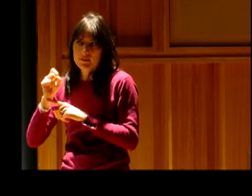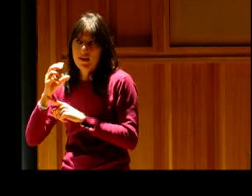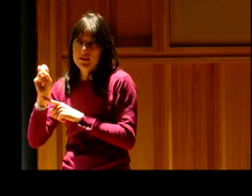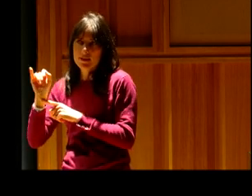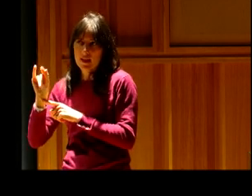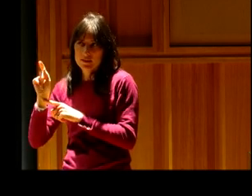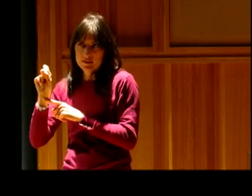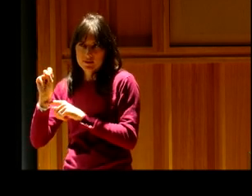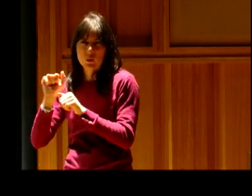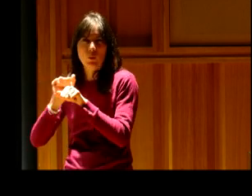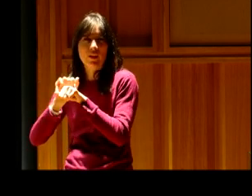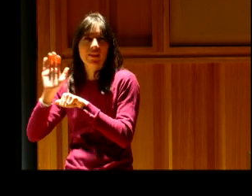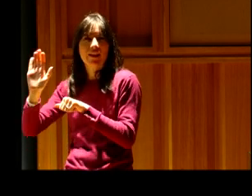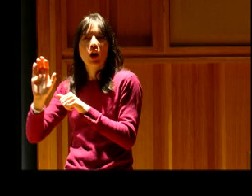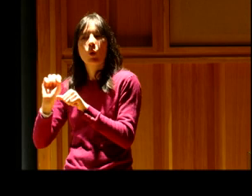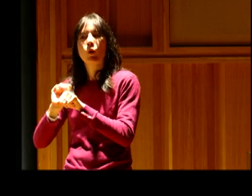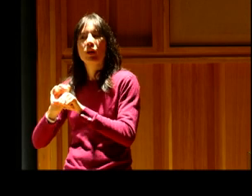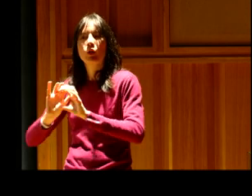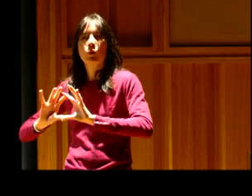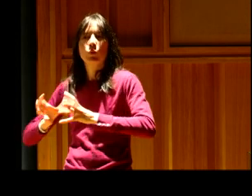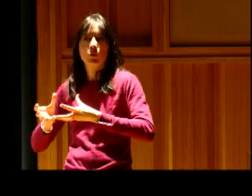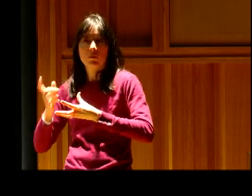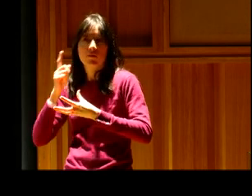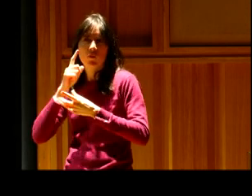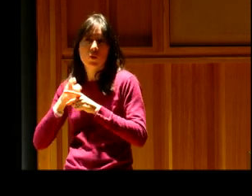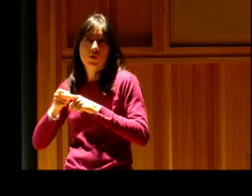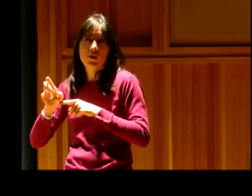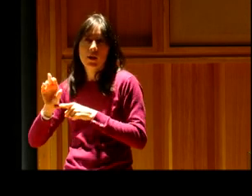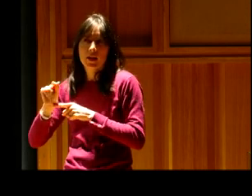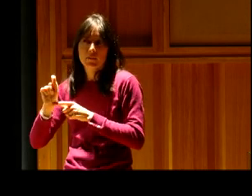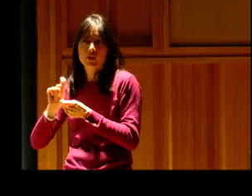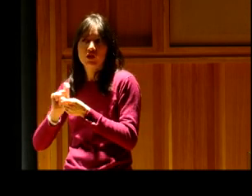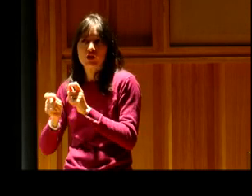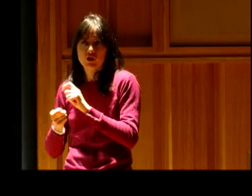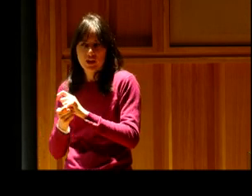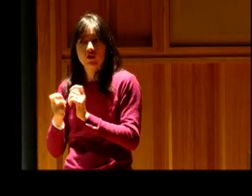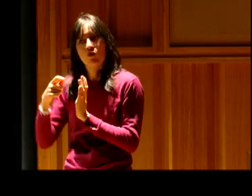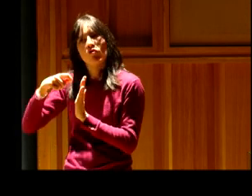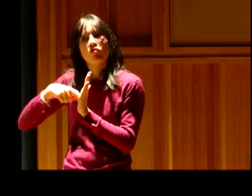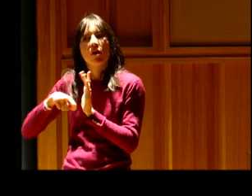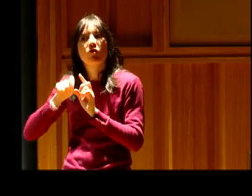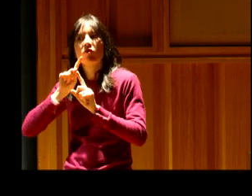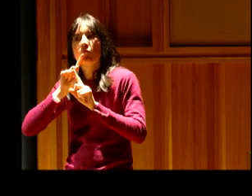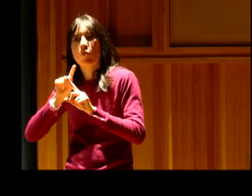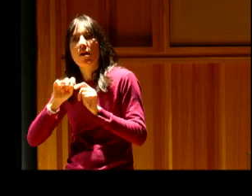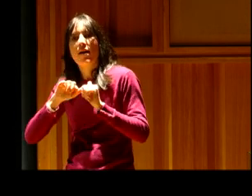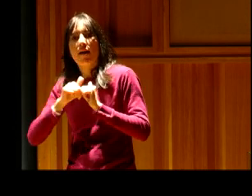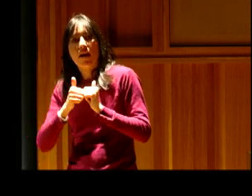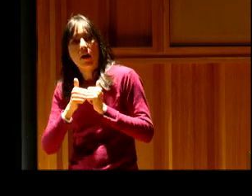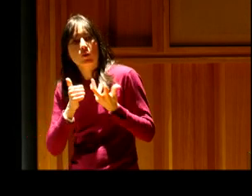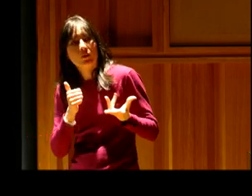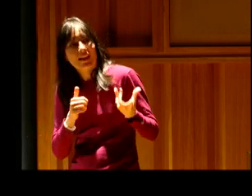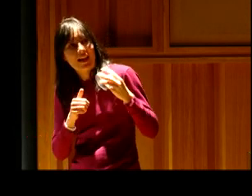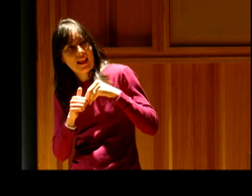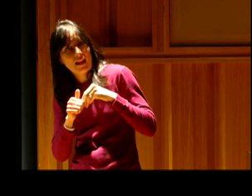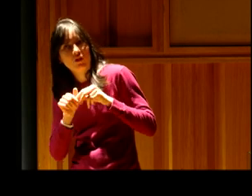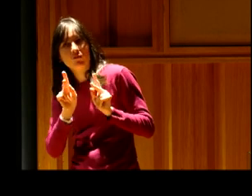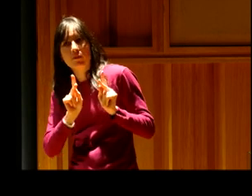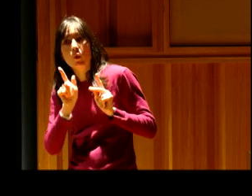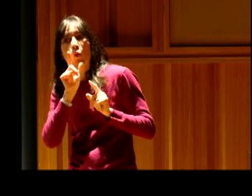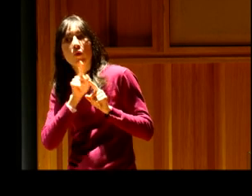Heritage Working Group to draft the Future of Our Past report on engaging cultural heritage in climate